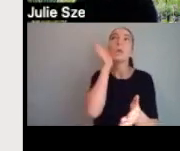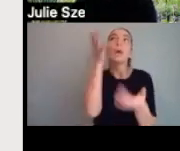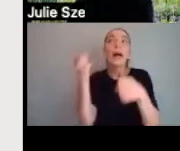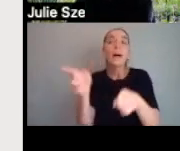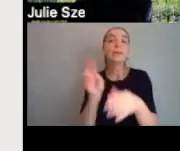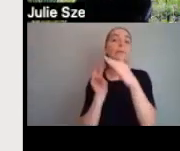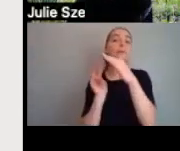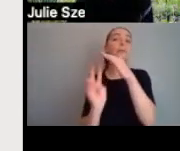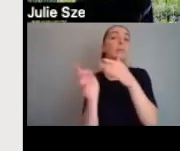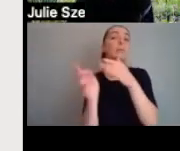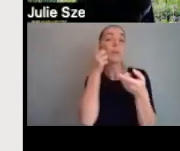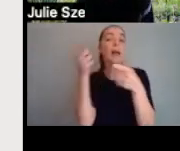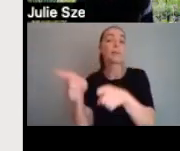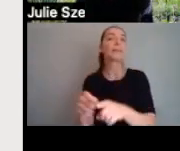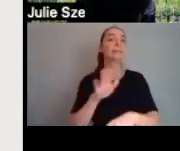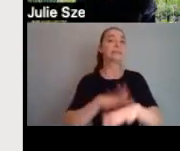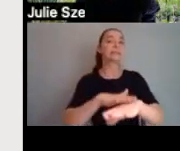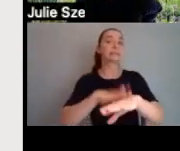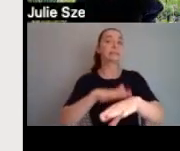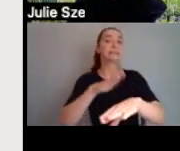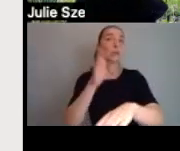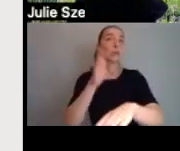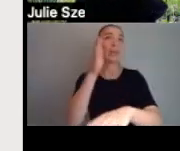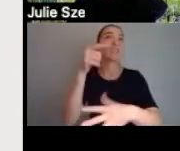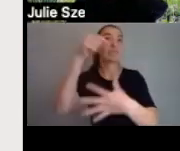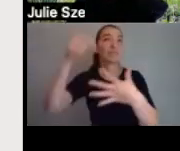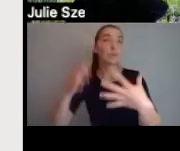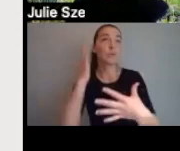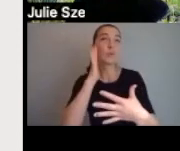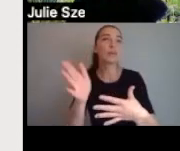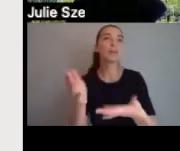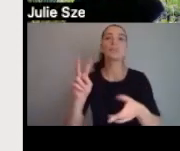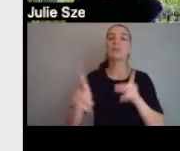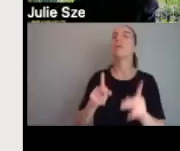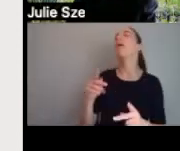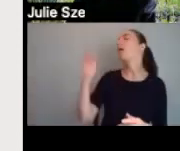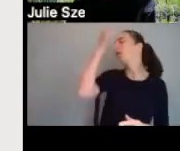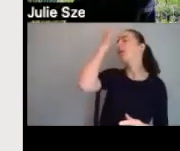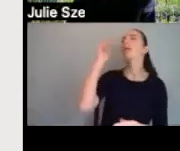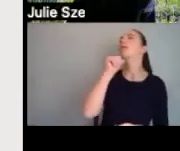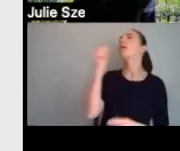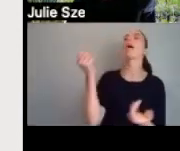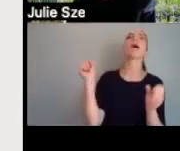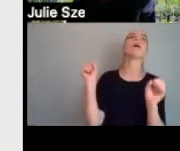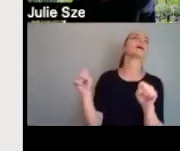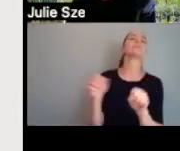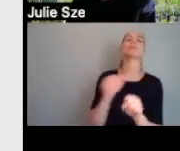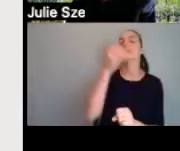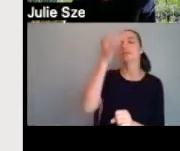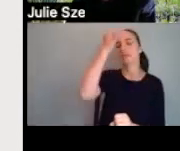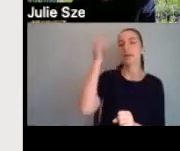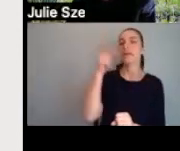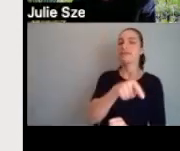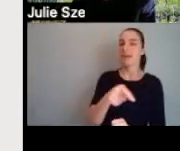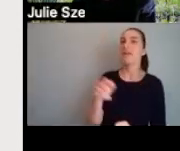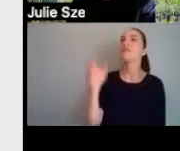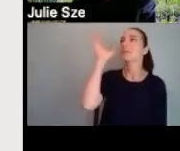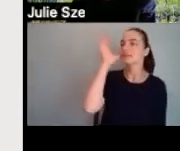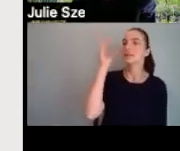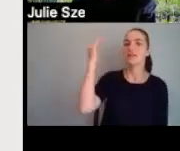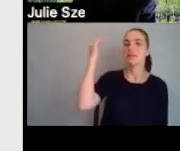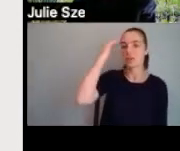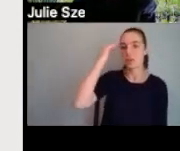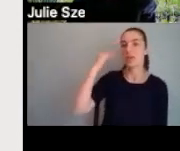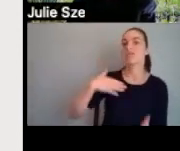climate justice movements contribute their stories, histories, and their justice-oriented worldviews based on intersectional analyses that spend